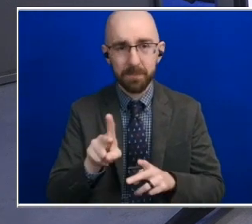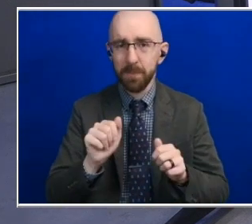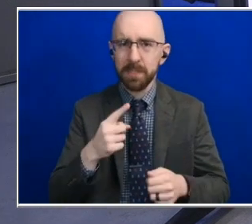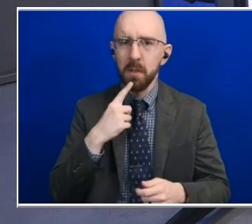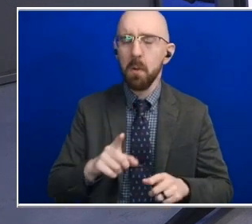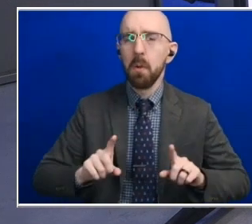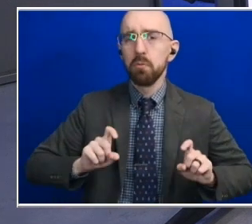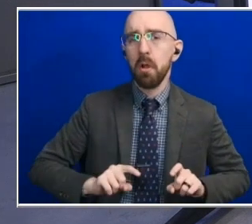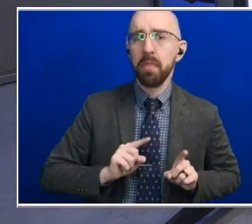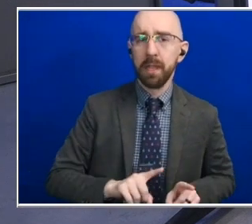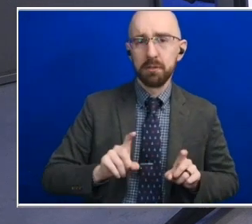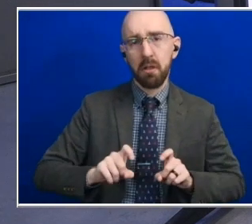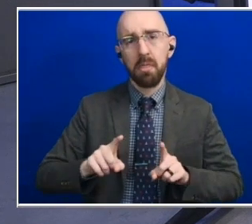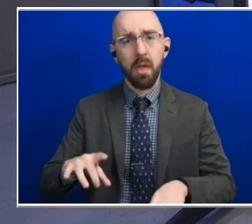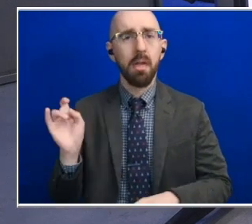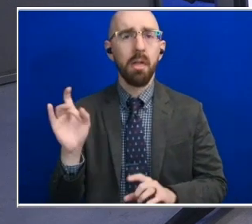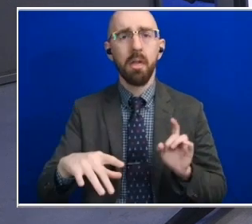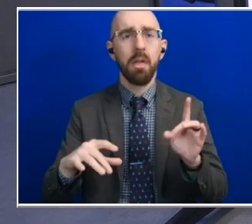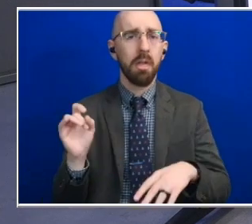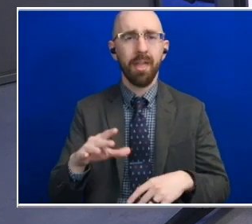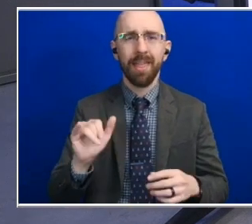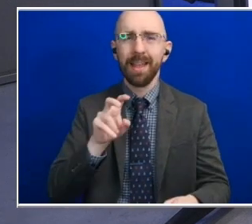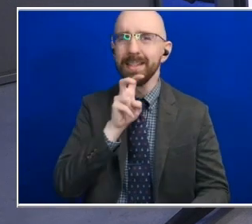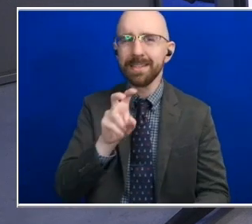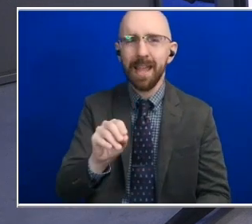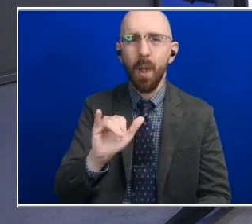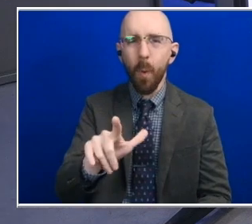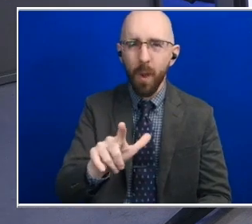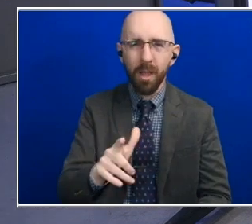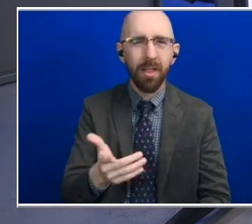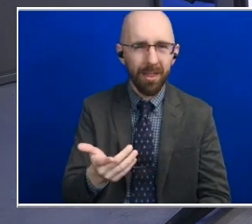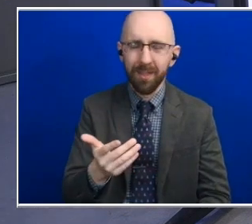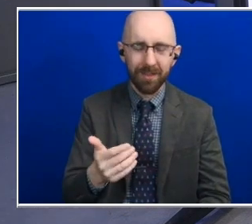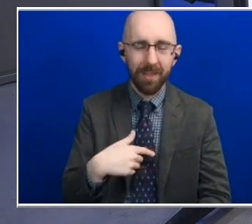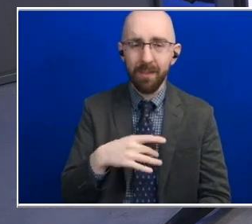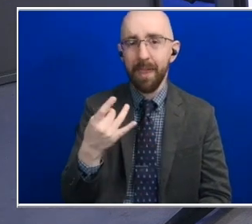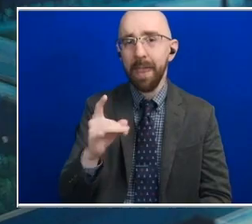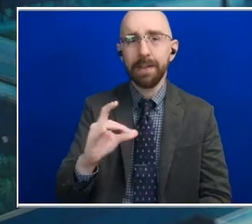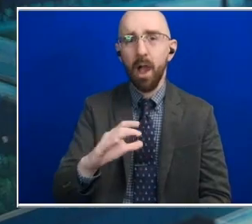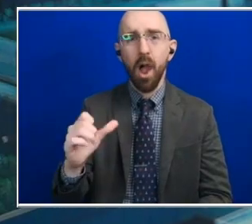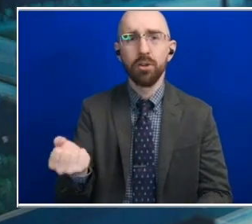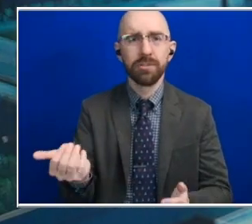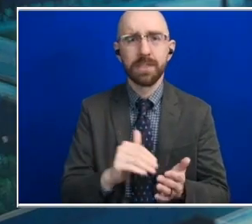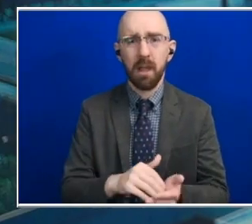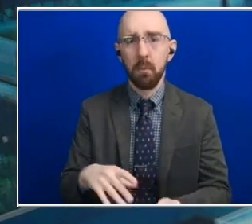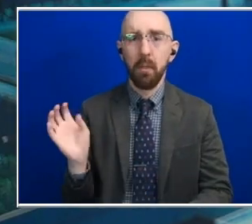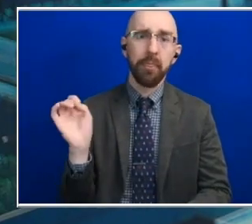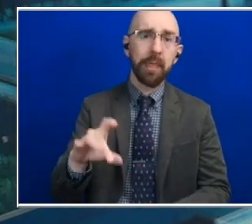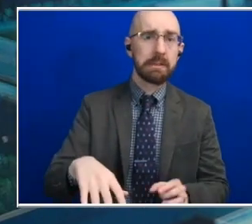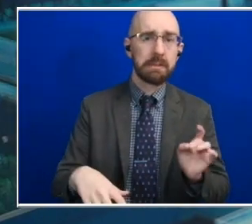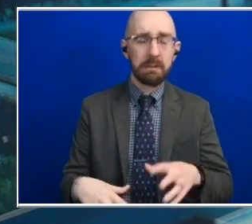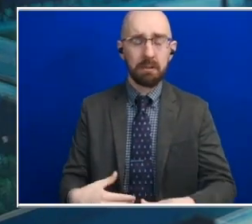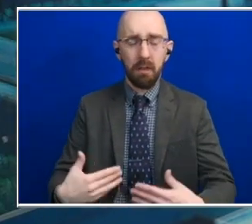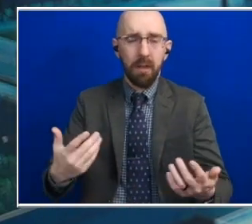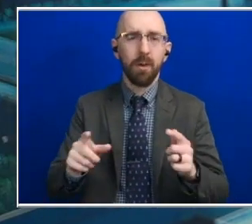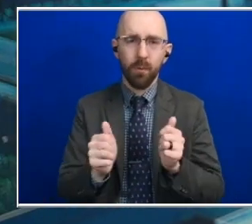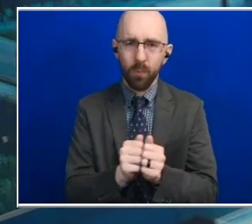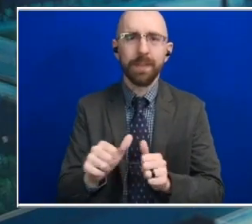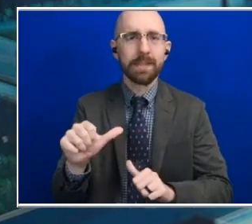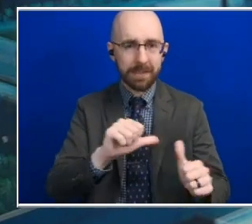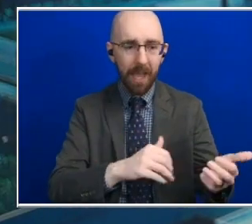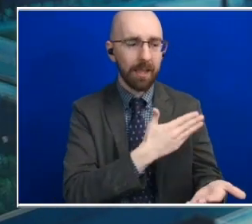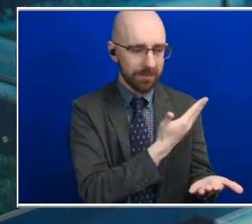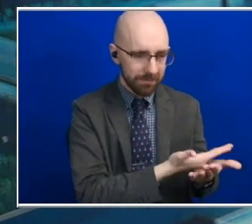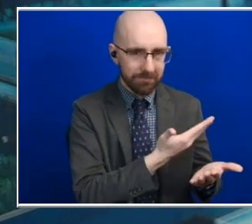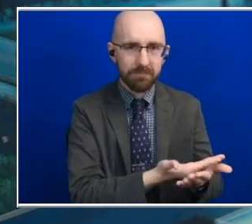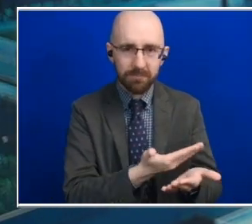stuff out there like it's snake oil. It's like this 1800s again. But the reality is, with science, we find answers, and otherwise, all